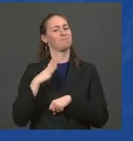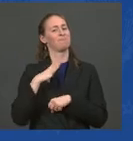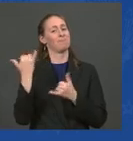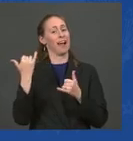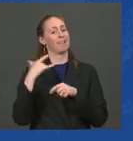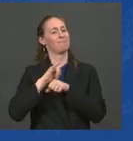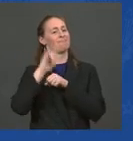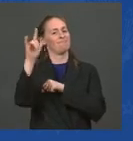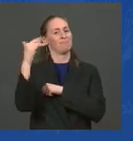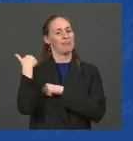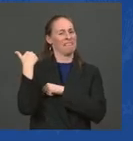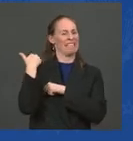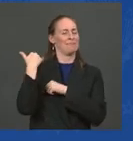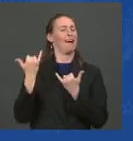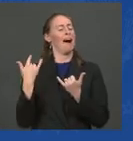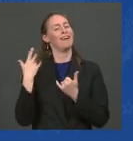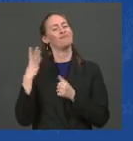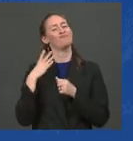And